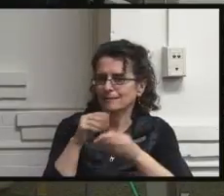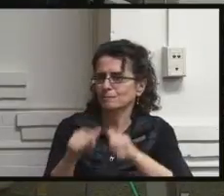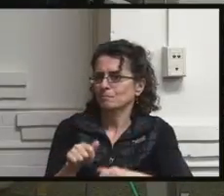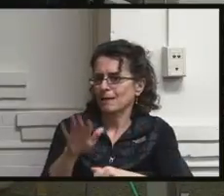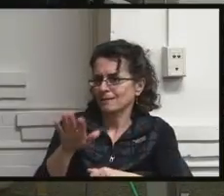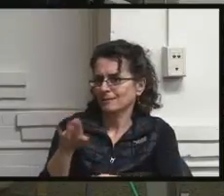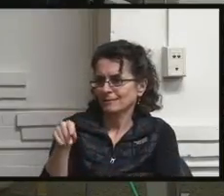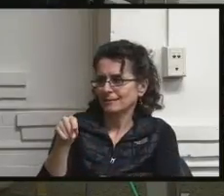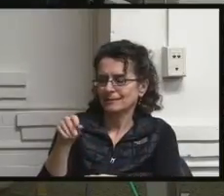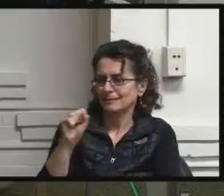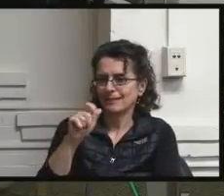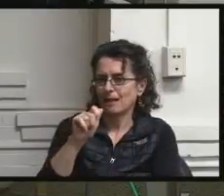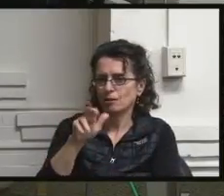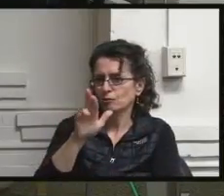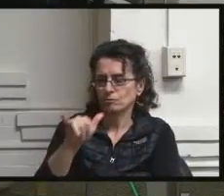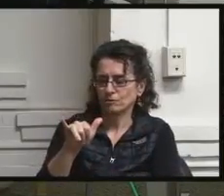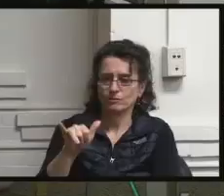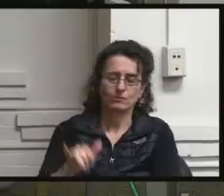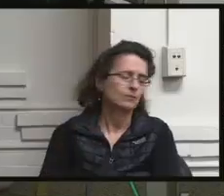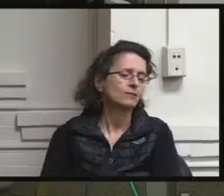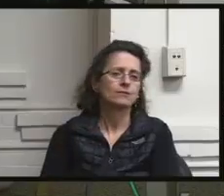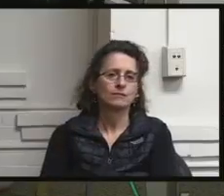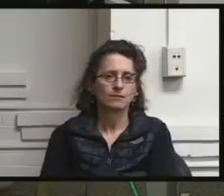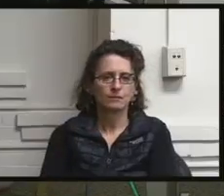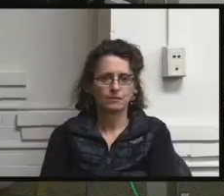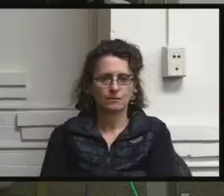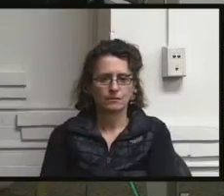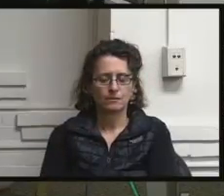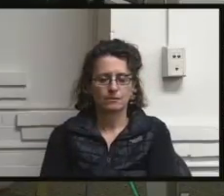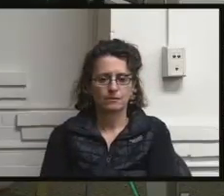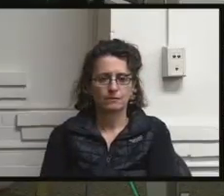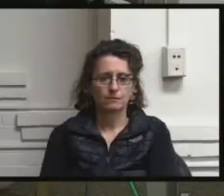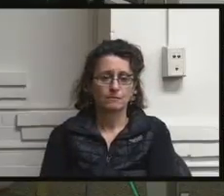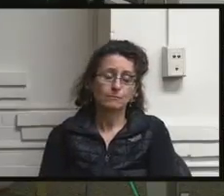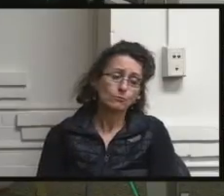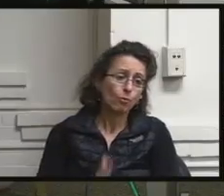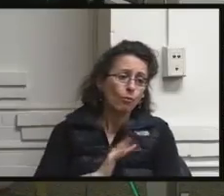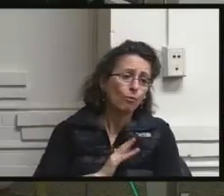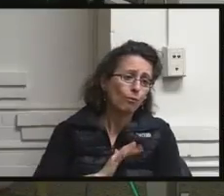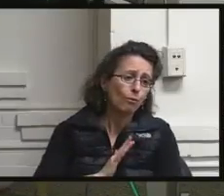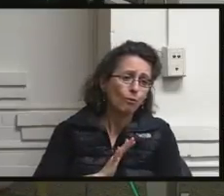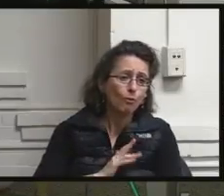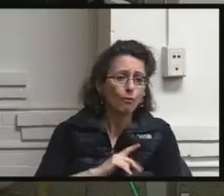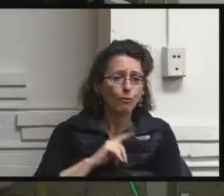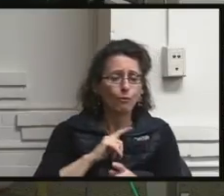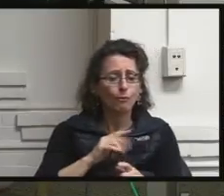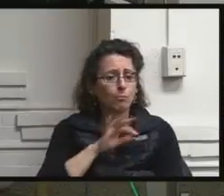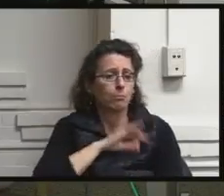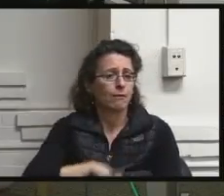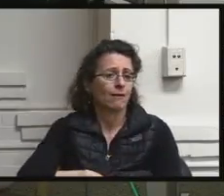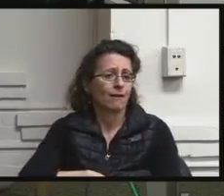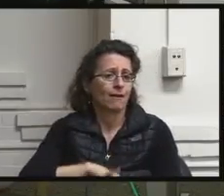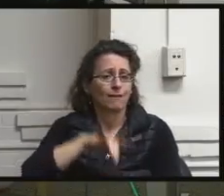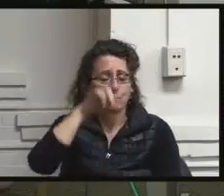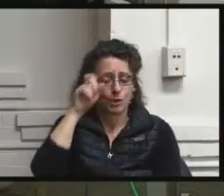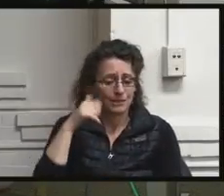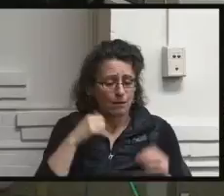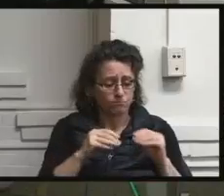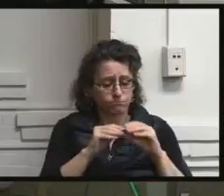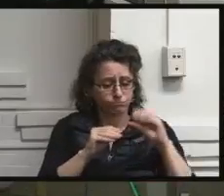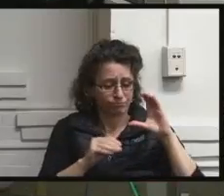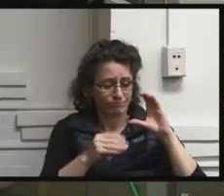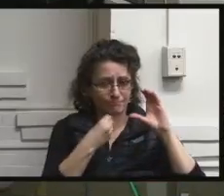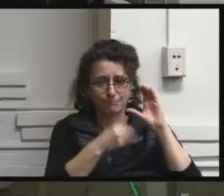and in some regards, I look at it as kind of a blessing in disguise, because we're able to do some things